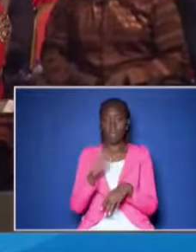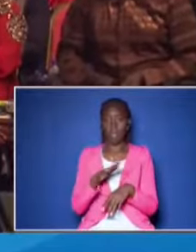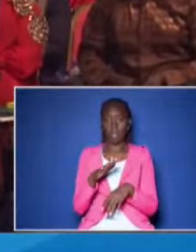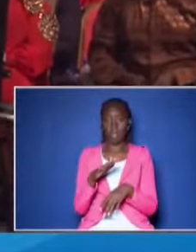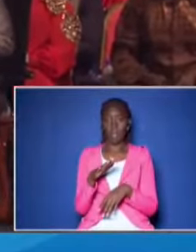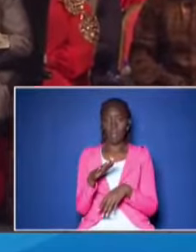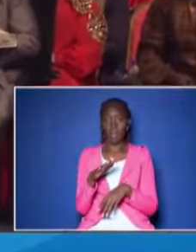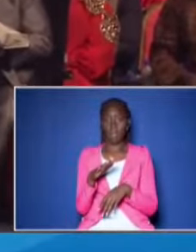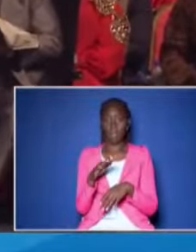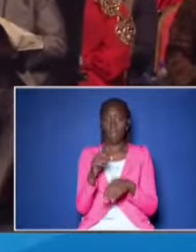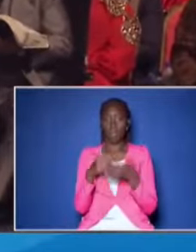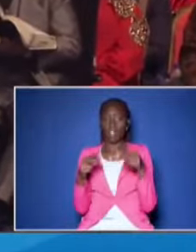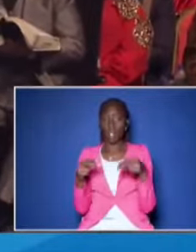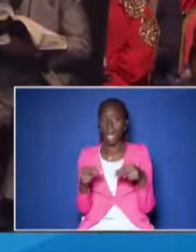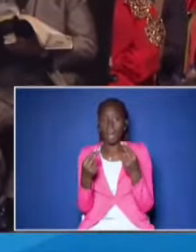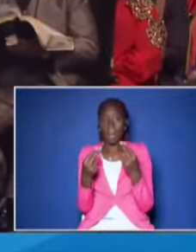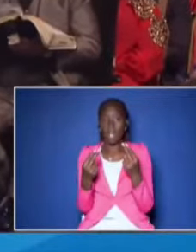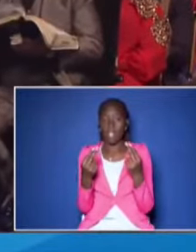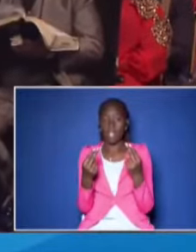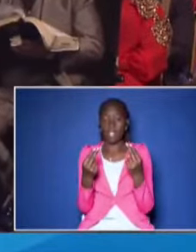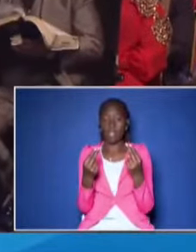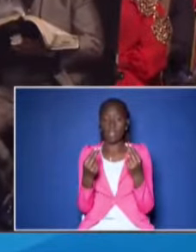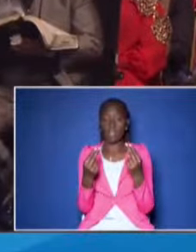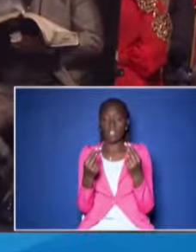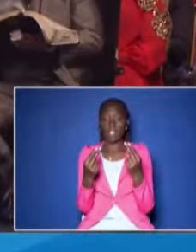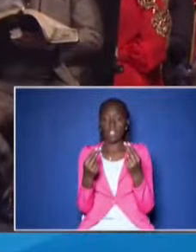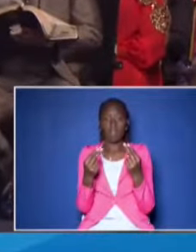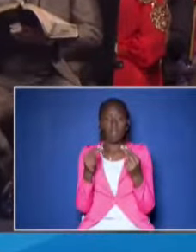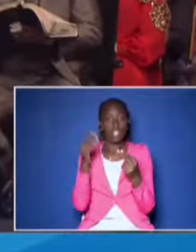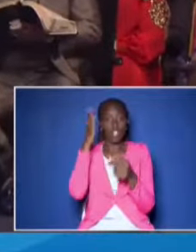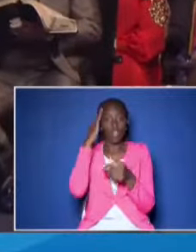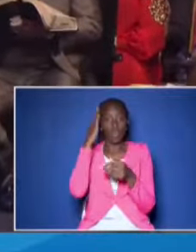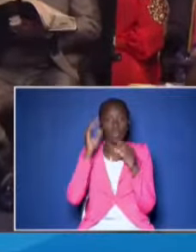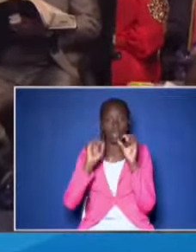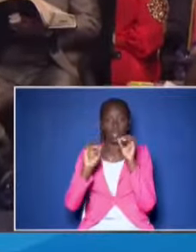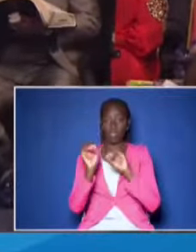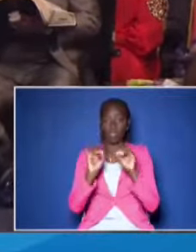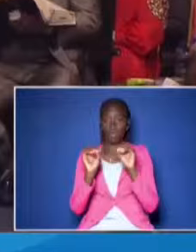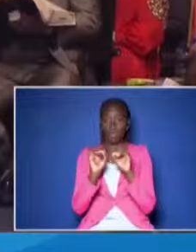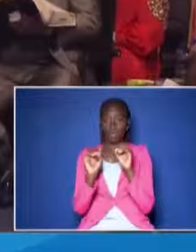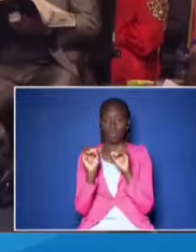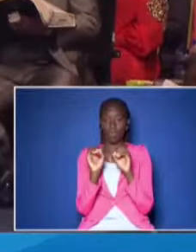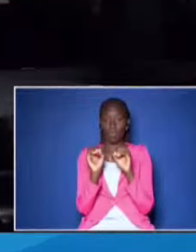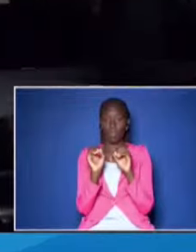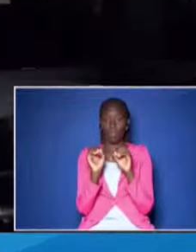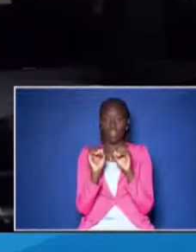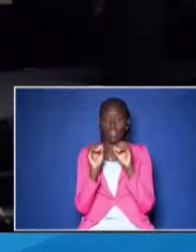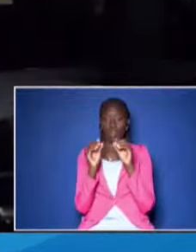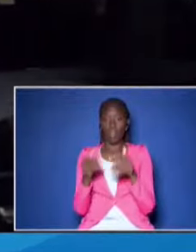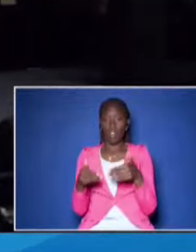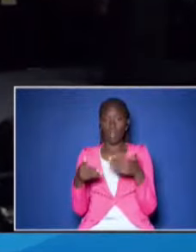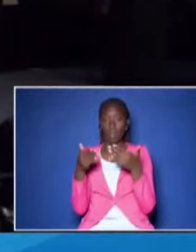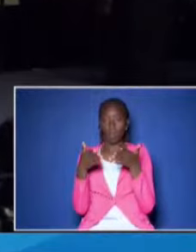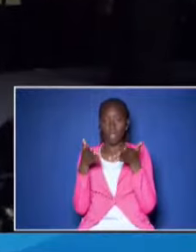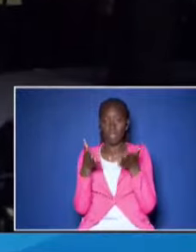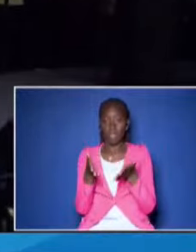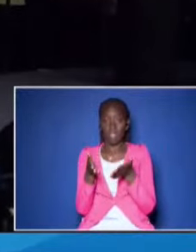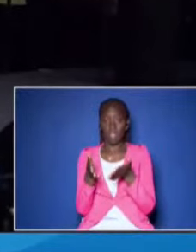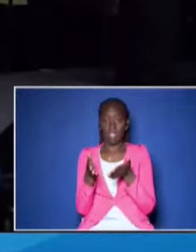but here's what happened I did not know they put me